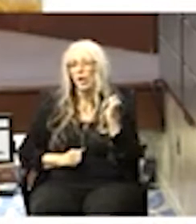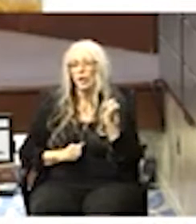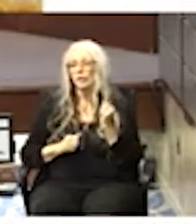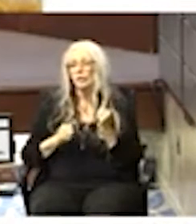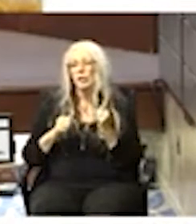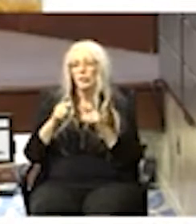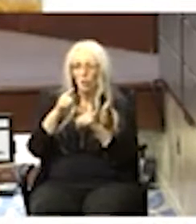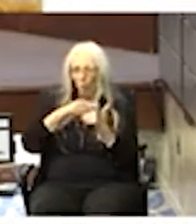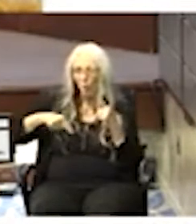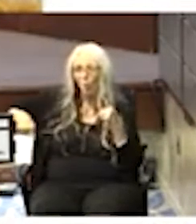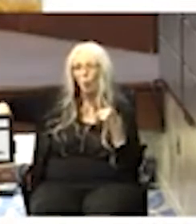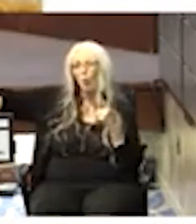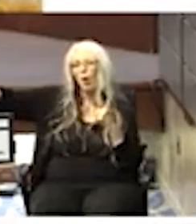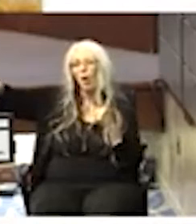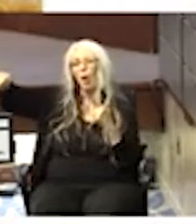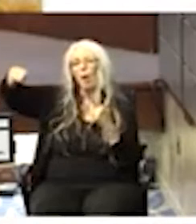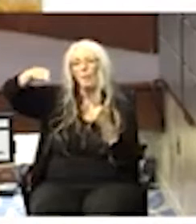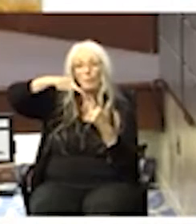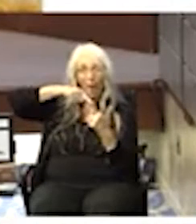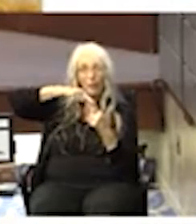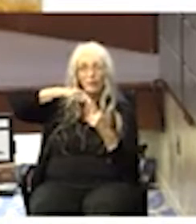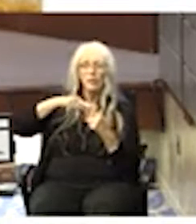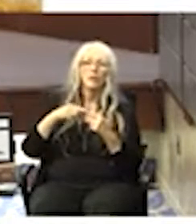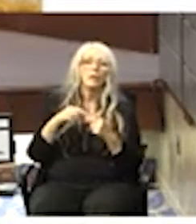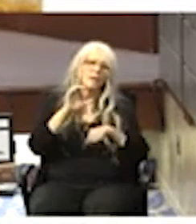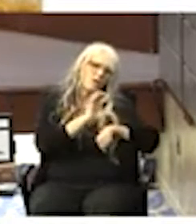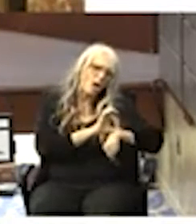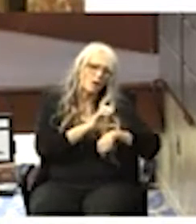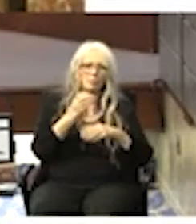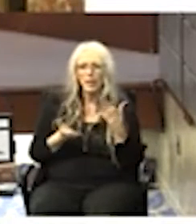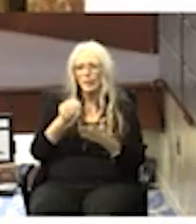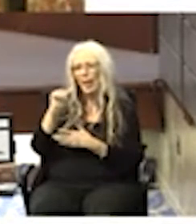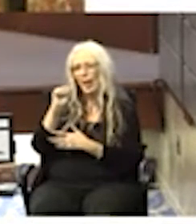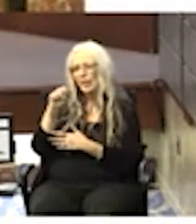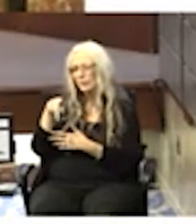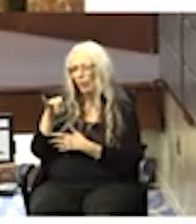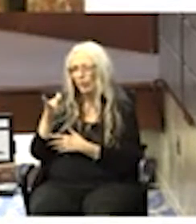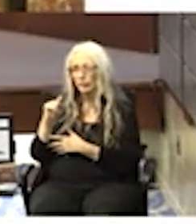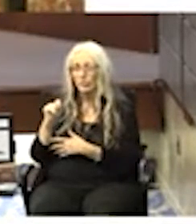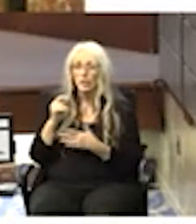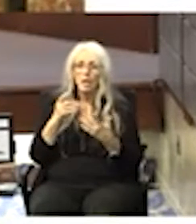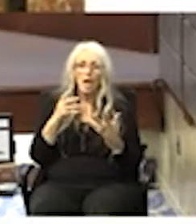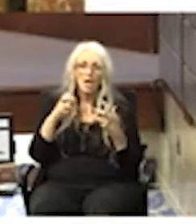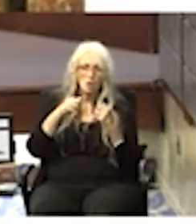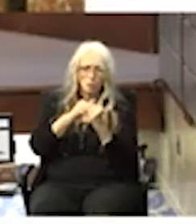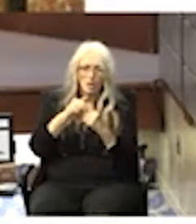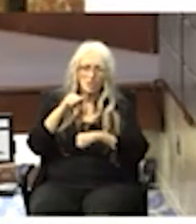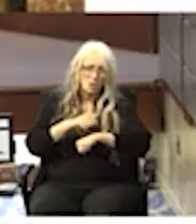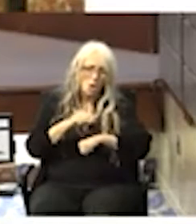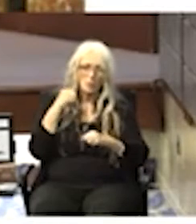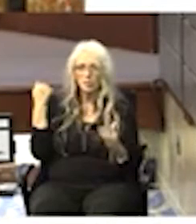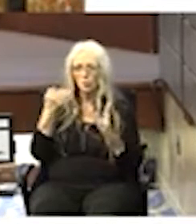on themselves, a series of major trails that would be concrete or asphalt. And then potentially some smaller crushed stone trails that get you a little